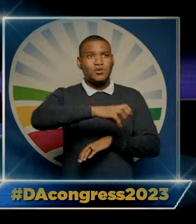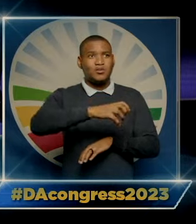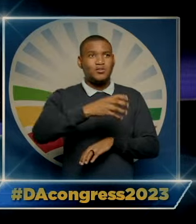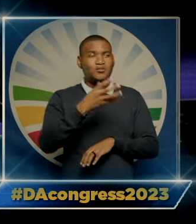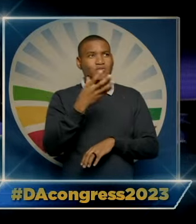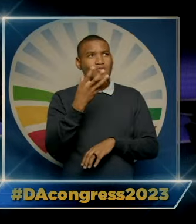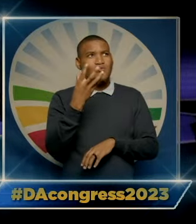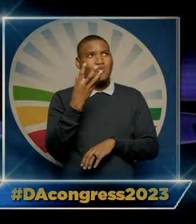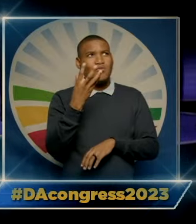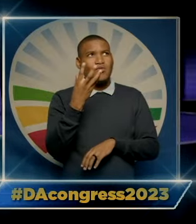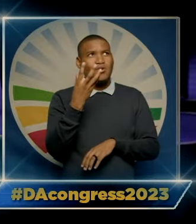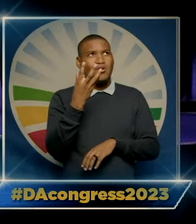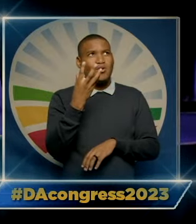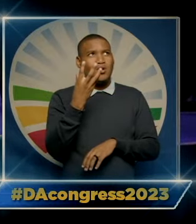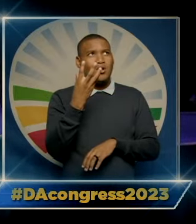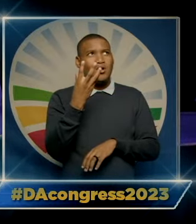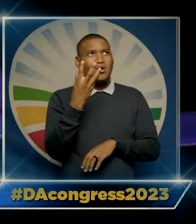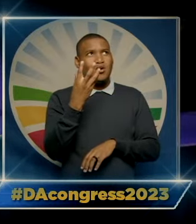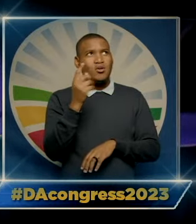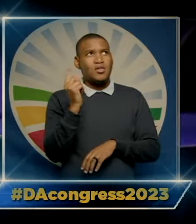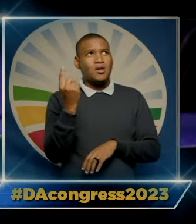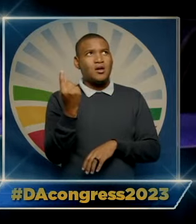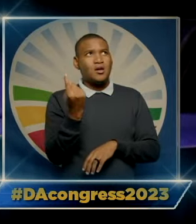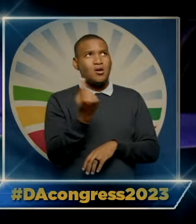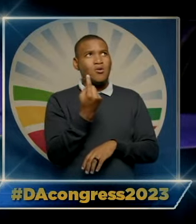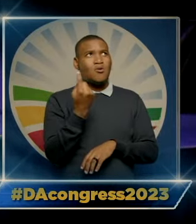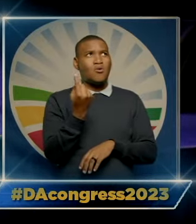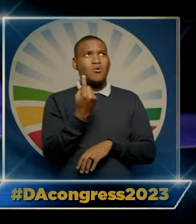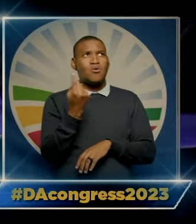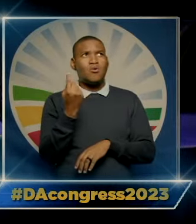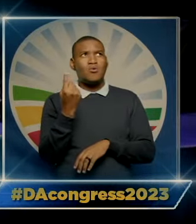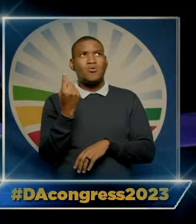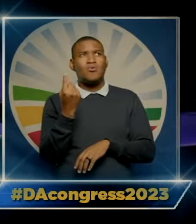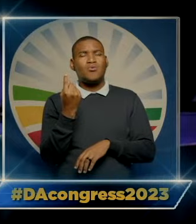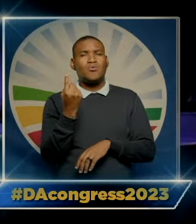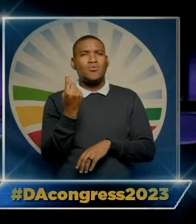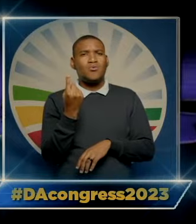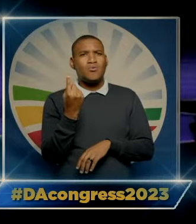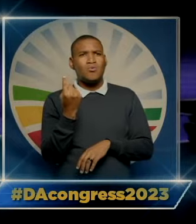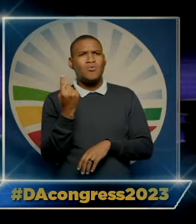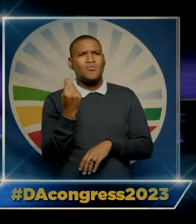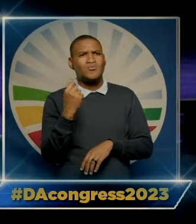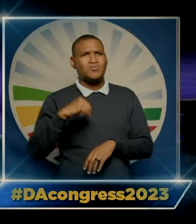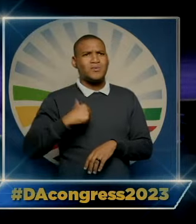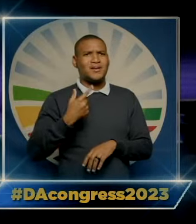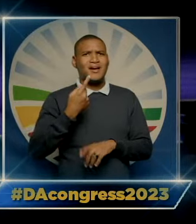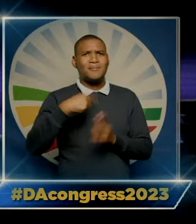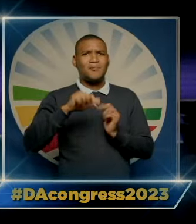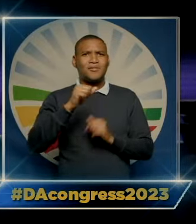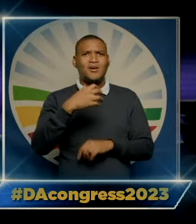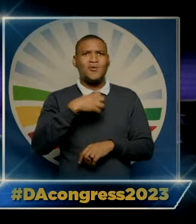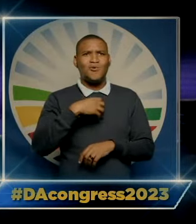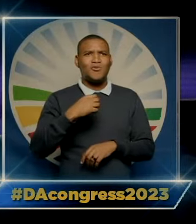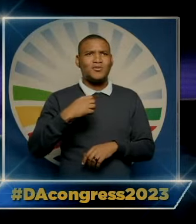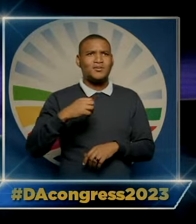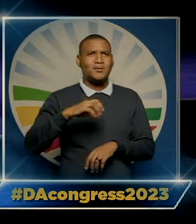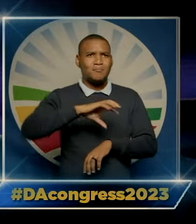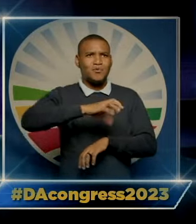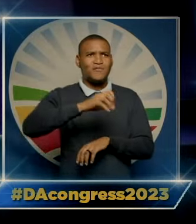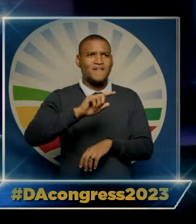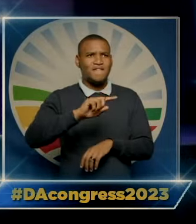chimuranga, their own song to brag about their own provinces. I get it, we're going to be good for that. Good stuff. Our first